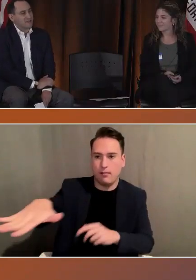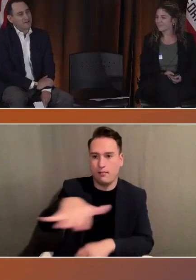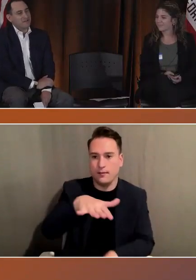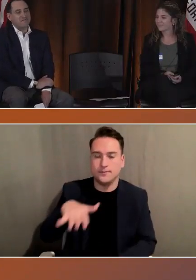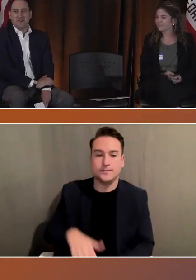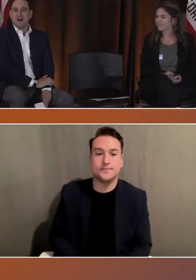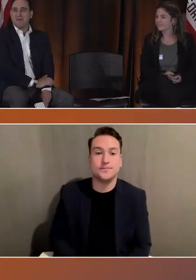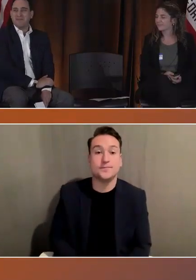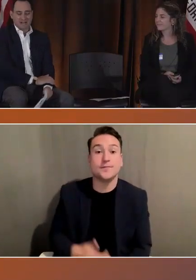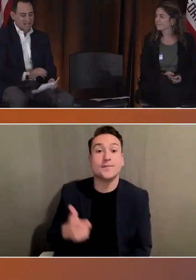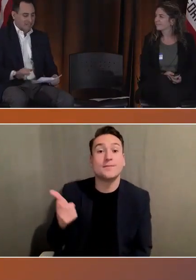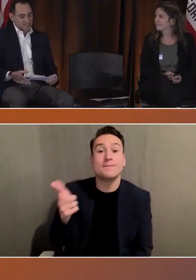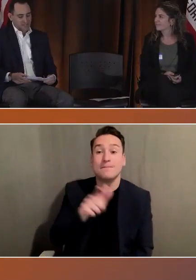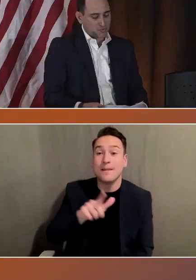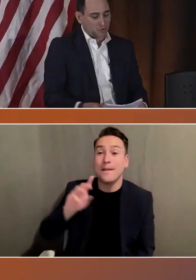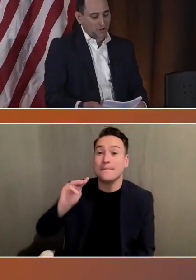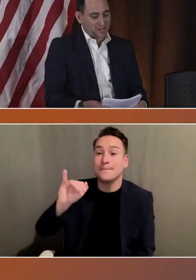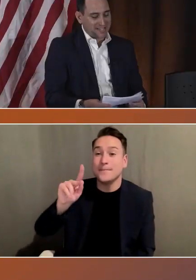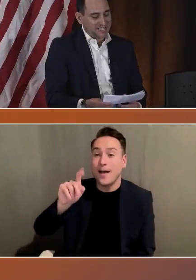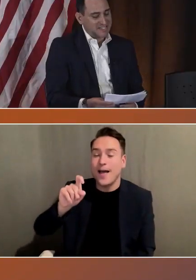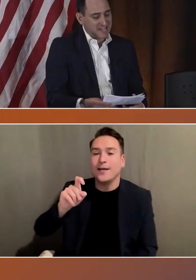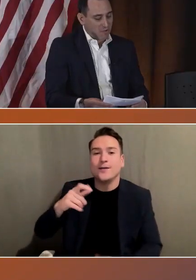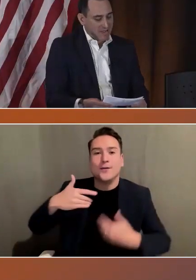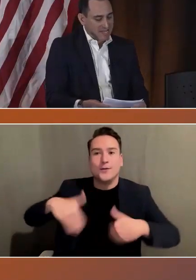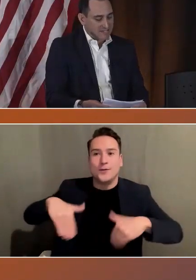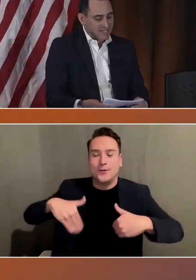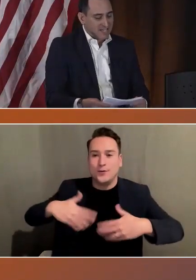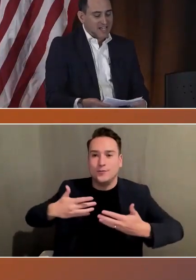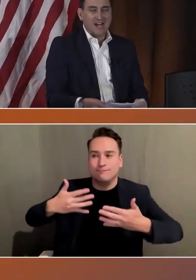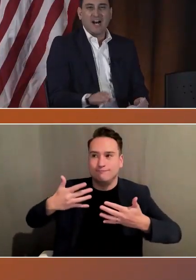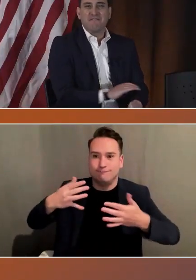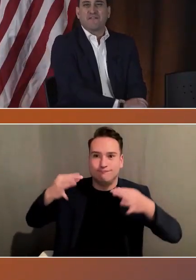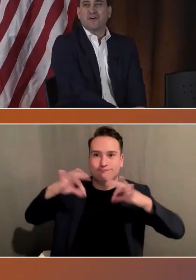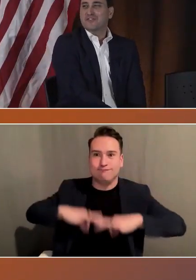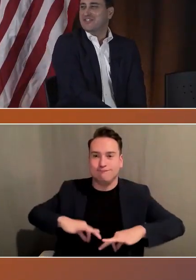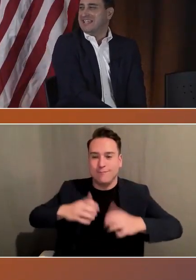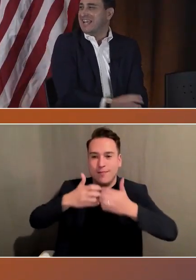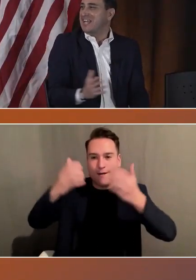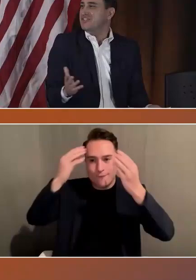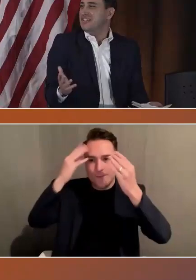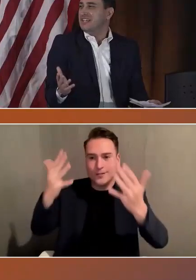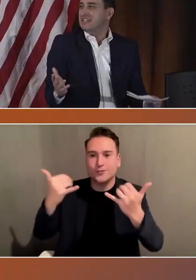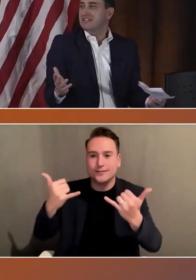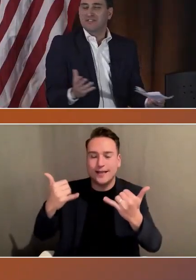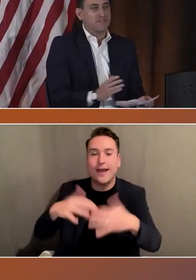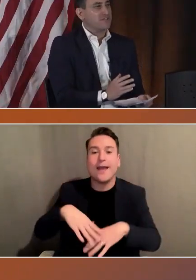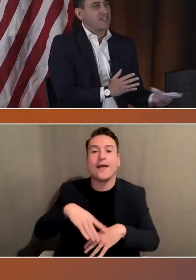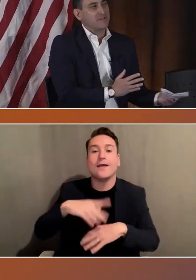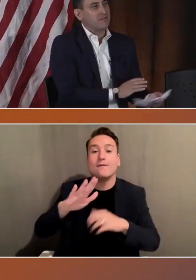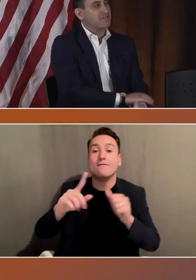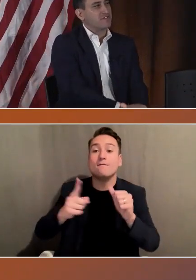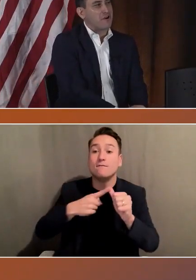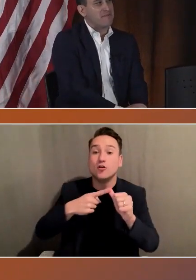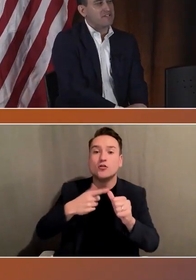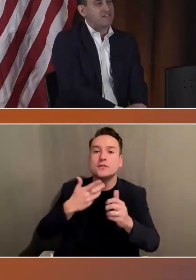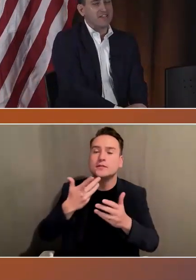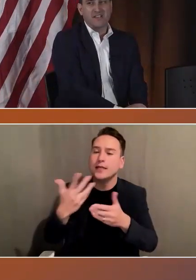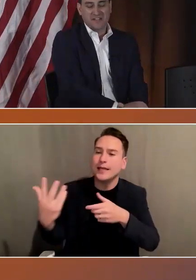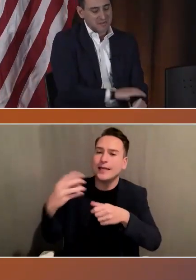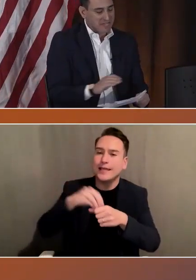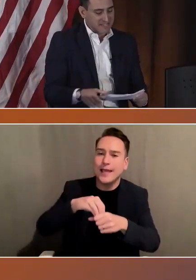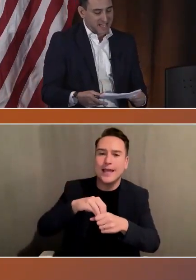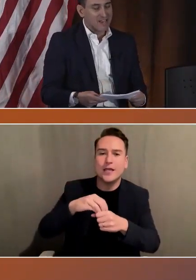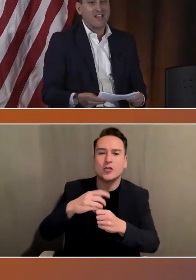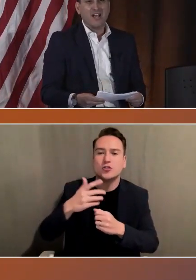lessons learned from this work and key takeaways. First, engaging diverse stakeholders, and Tara mentioned